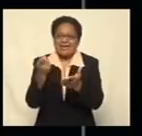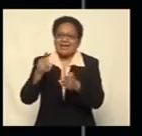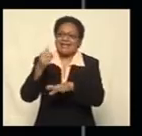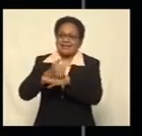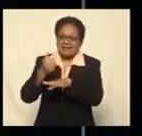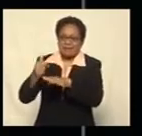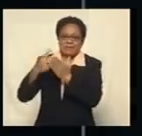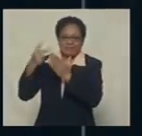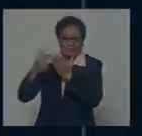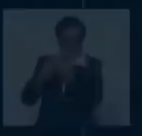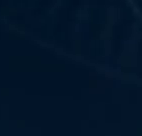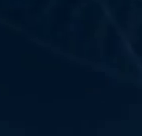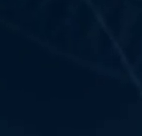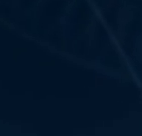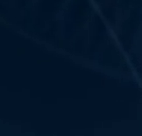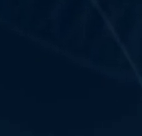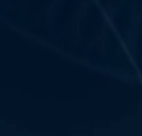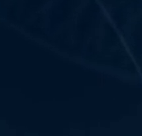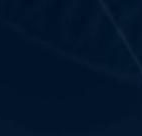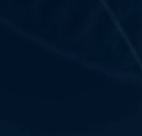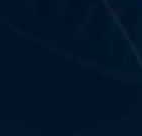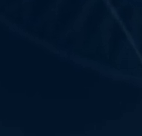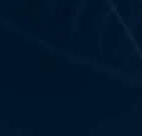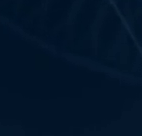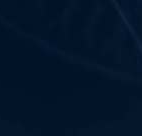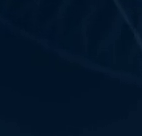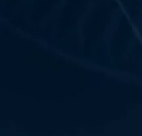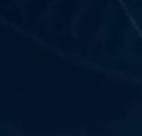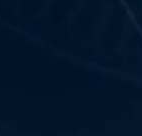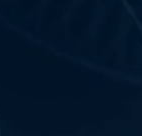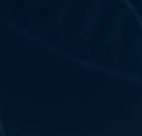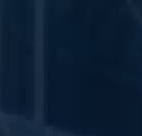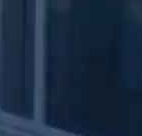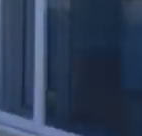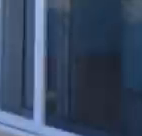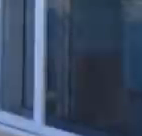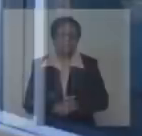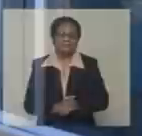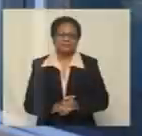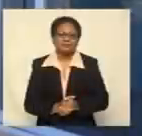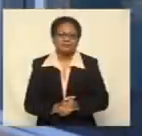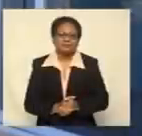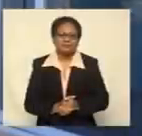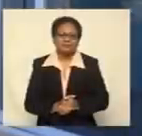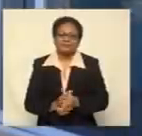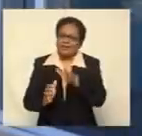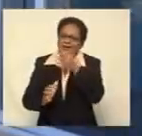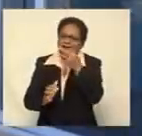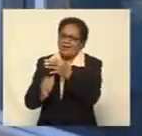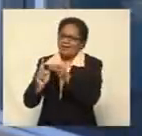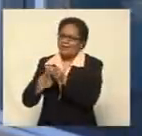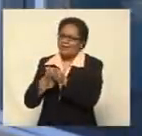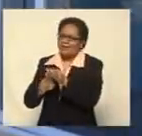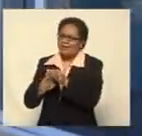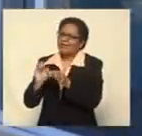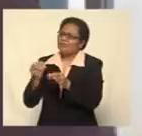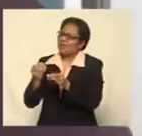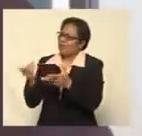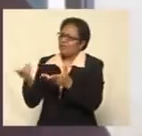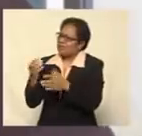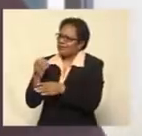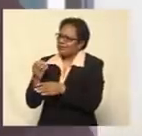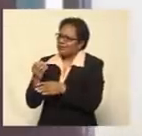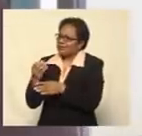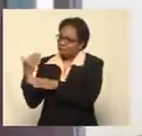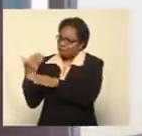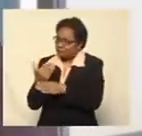initiative. So what will this mean for Savu Savu? Well, no,